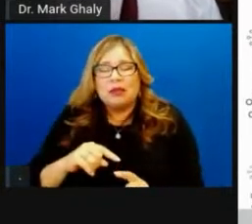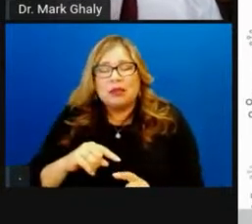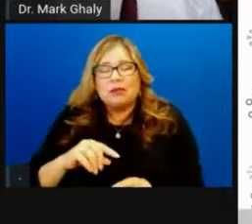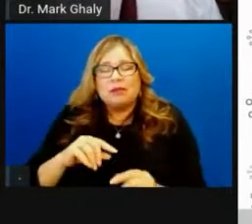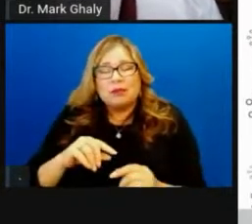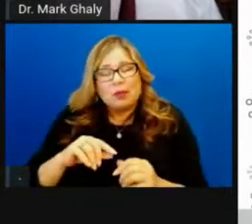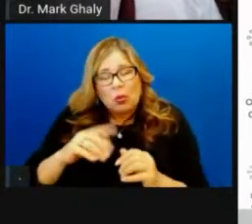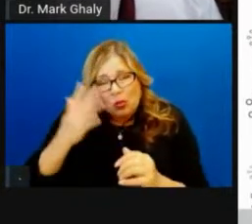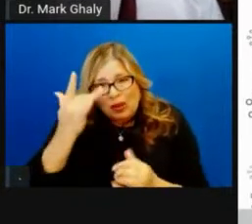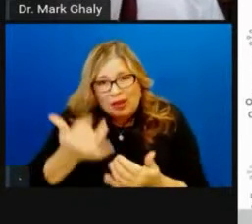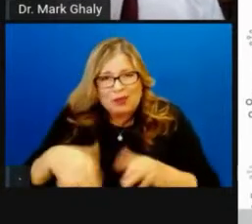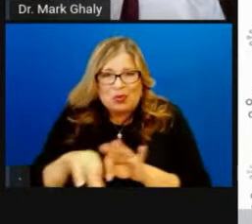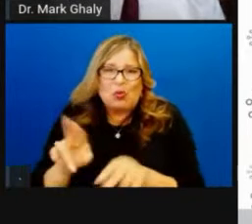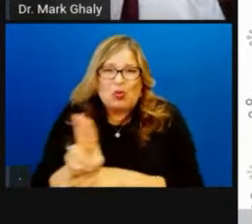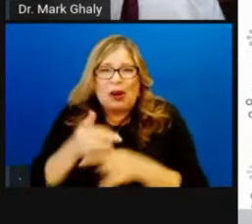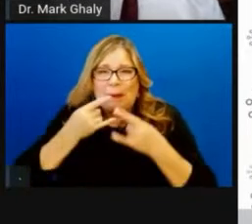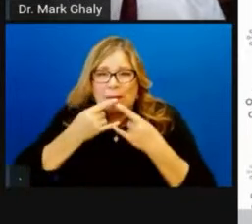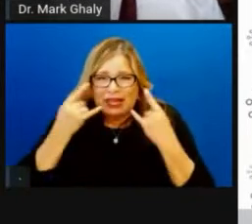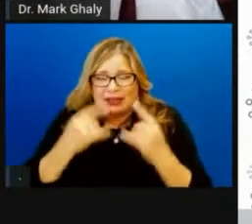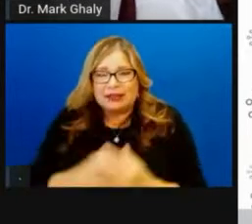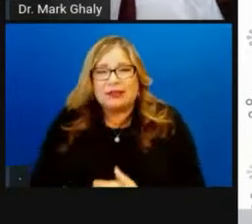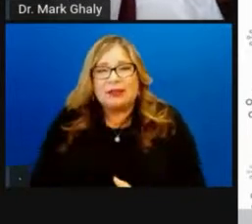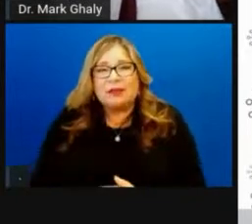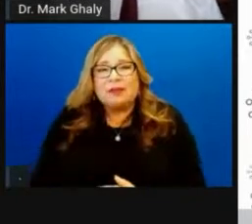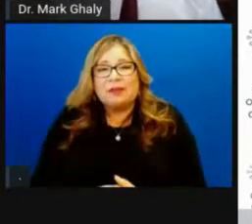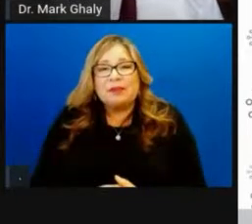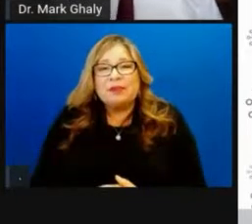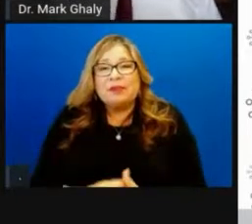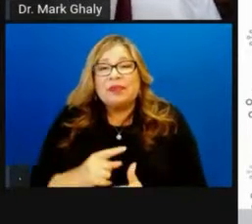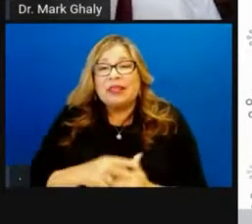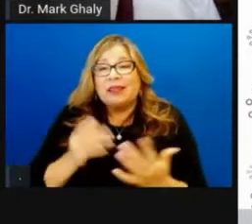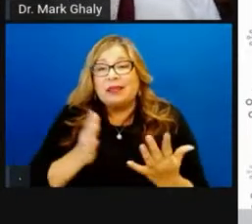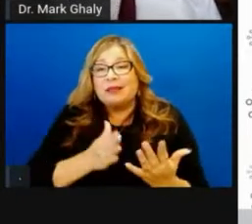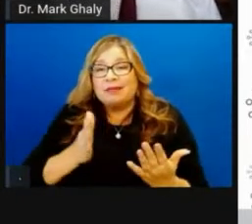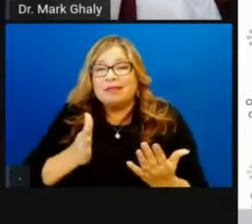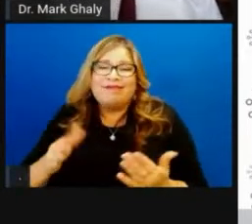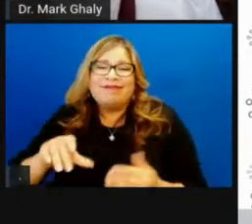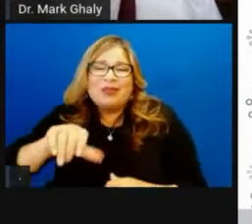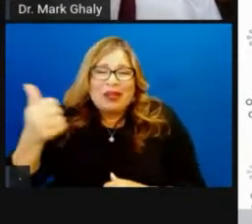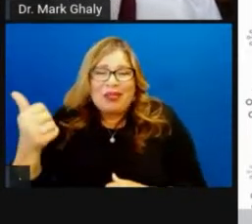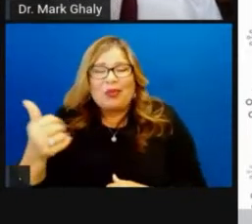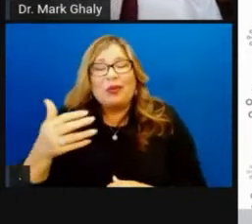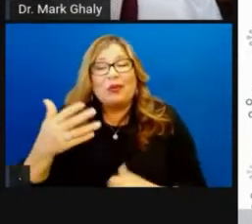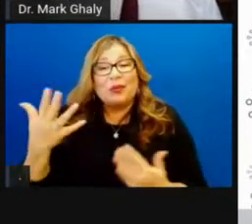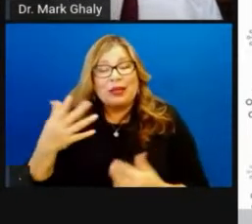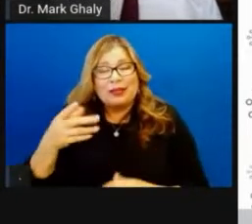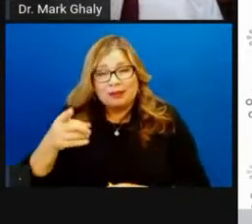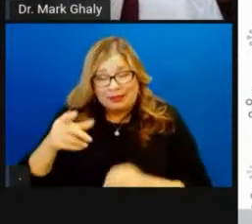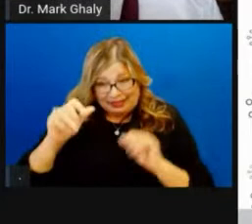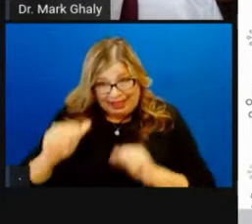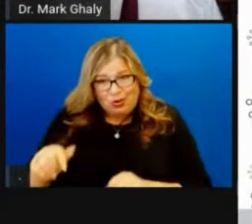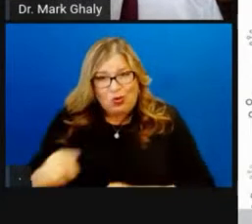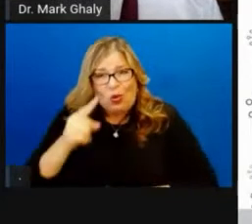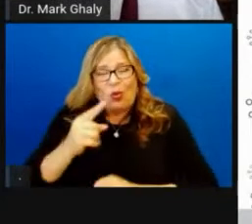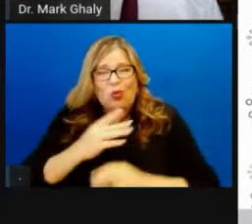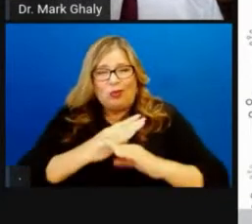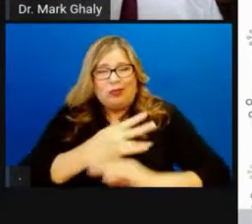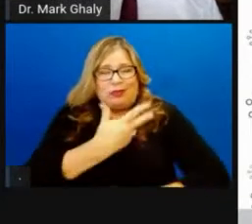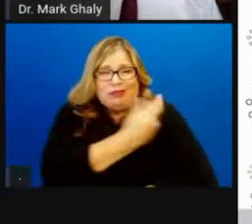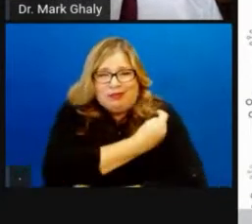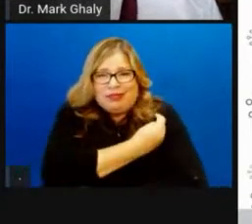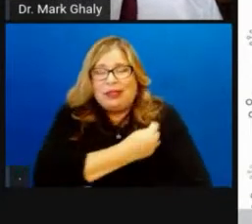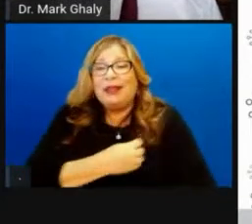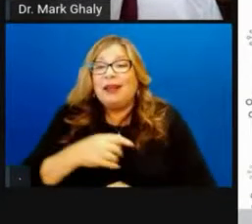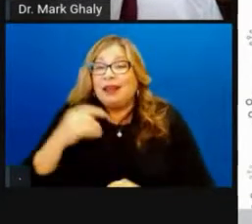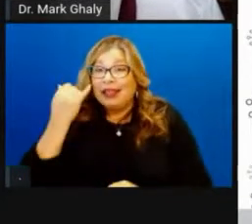of masking. And then nothing new to any of you, the get vaccinated and if eligible, get boosted as a real primary tool.